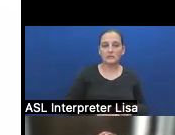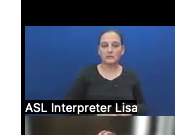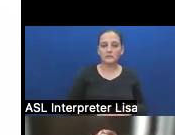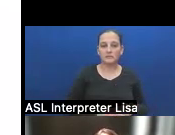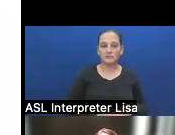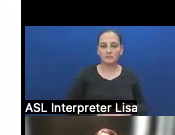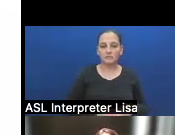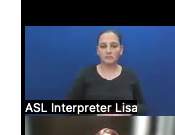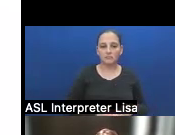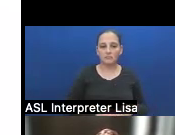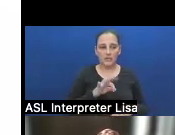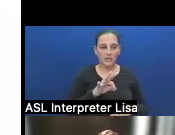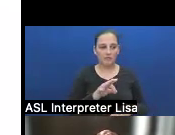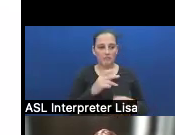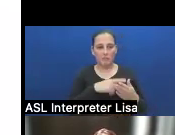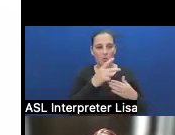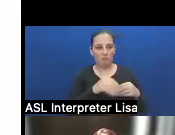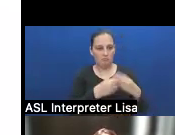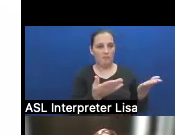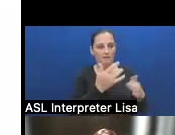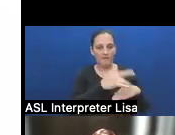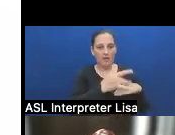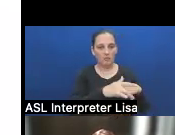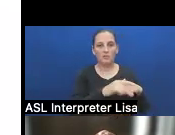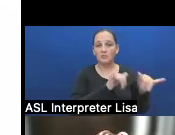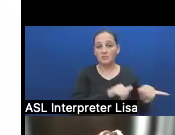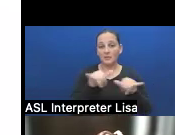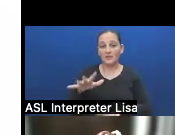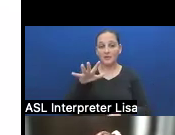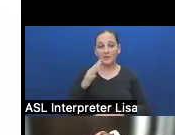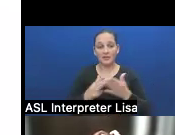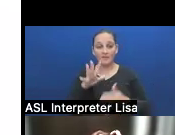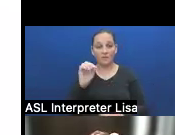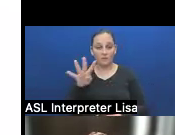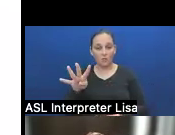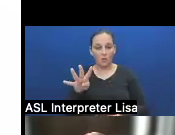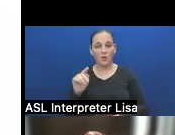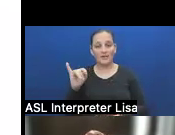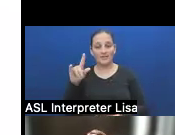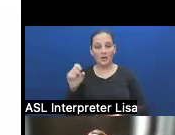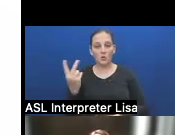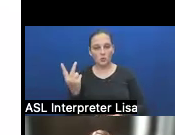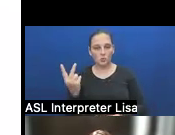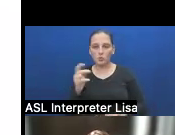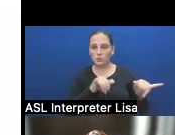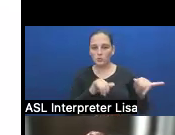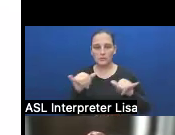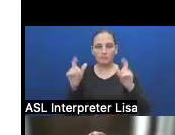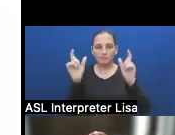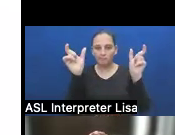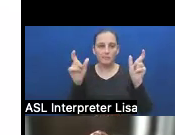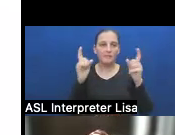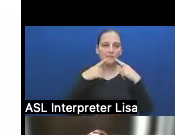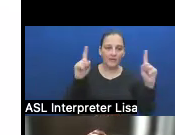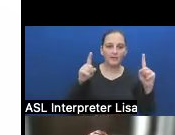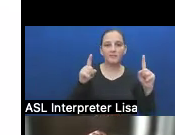makes available. And 504 has similar language. ADA, Title II also has effective communication. 504 applies to public